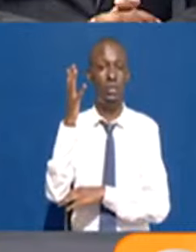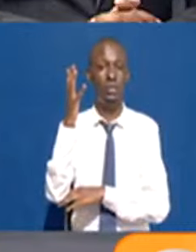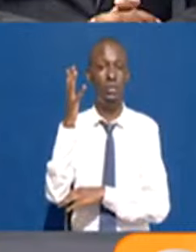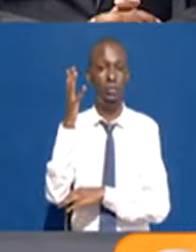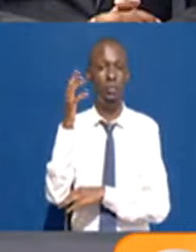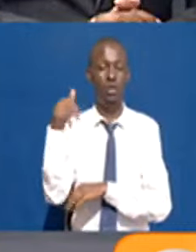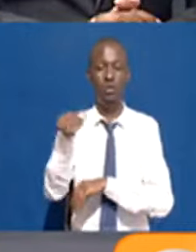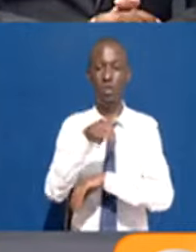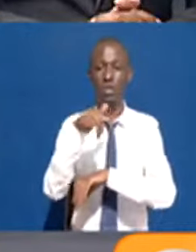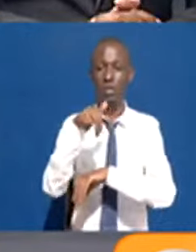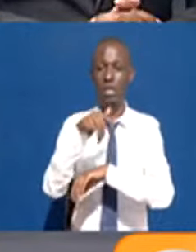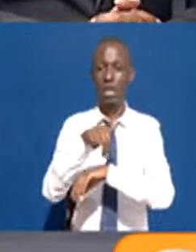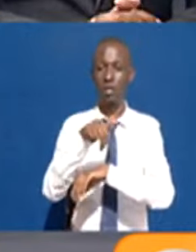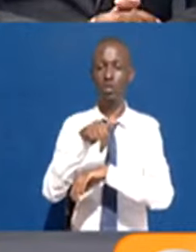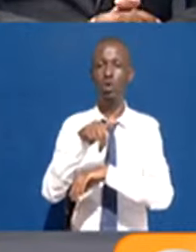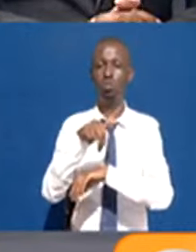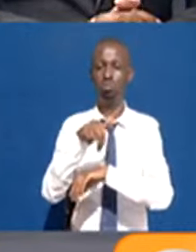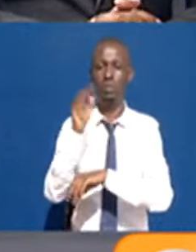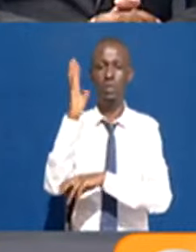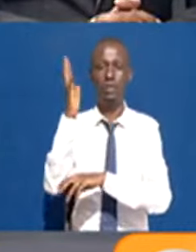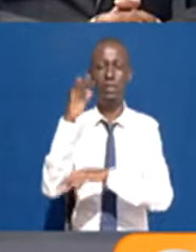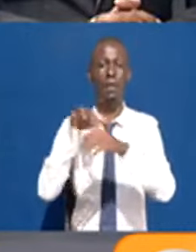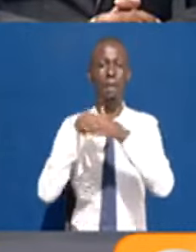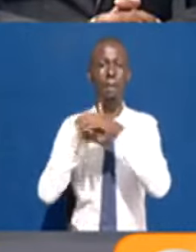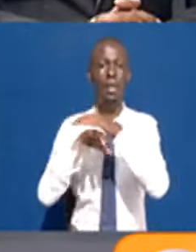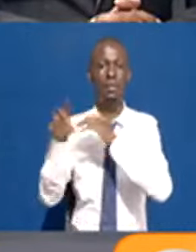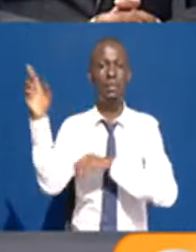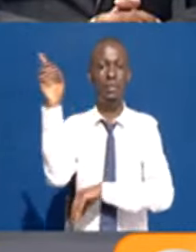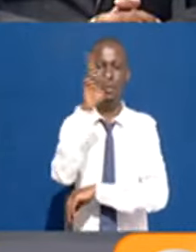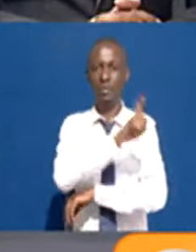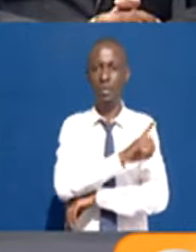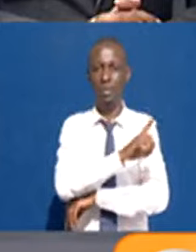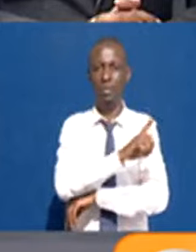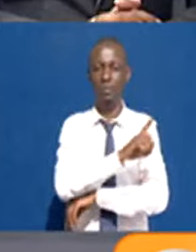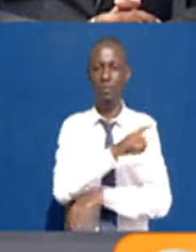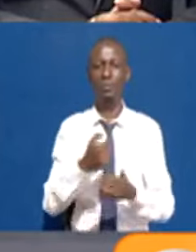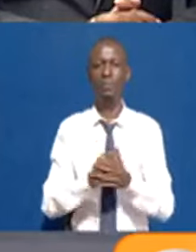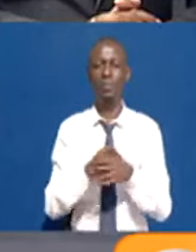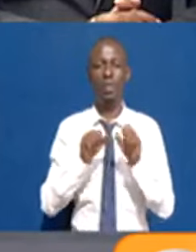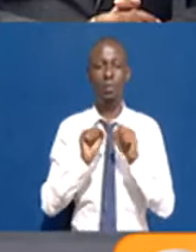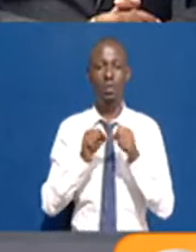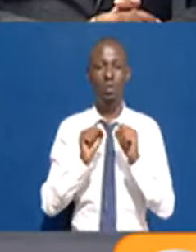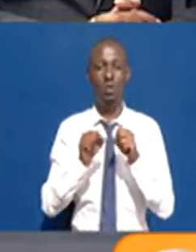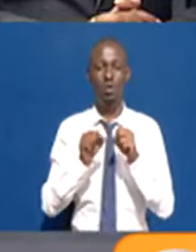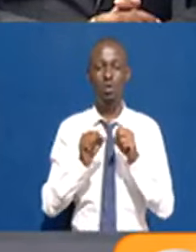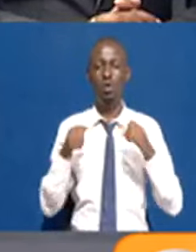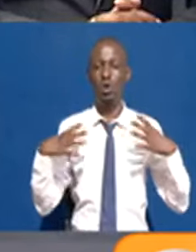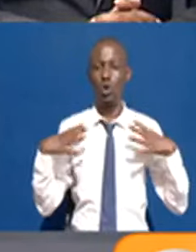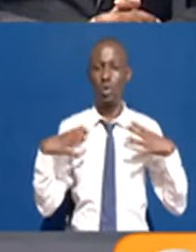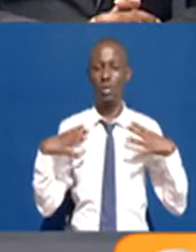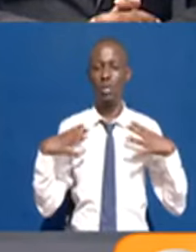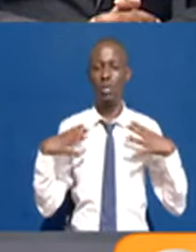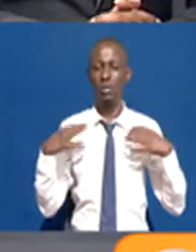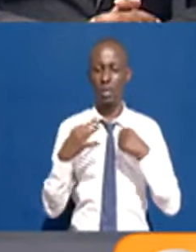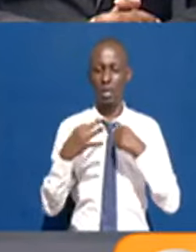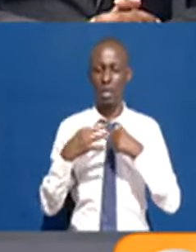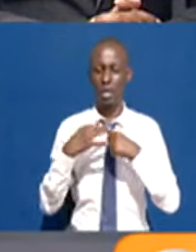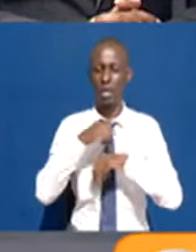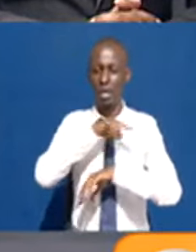National Tree Planting Day. Now, assuming that the green holiday lasted 8 hours, that would mean that at